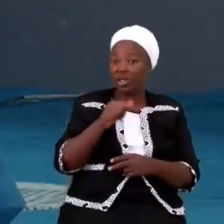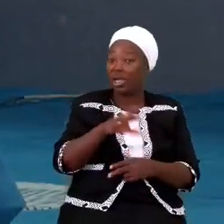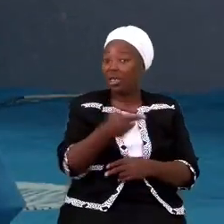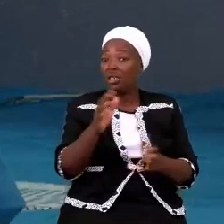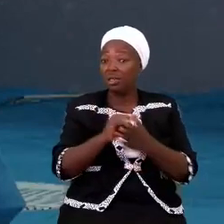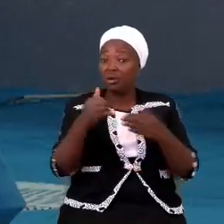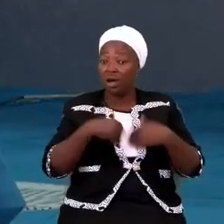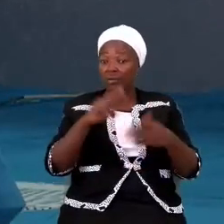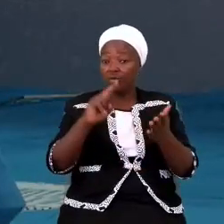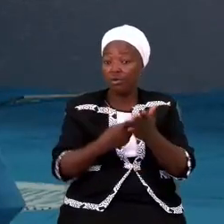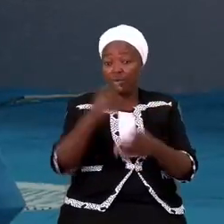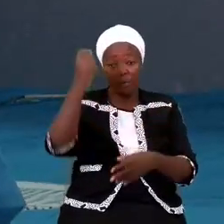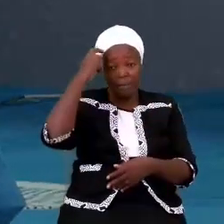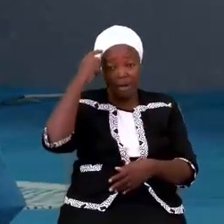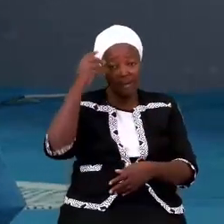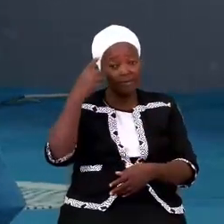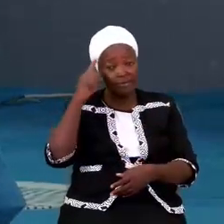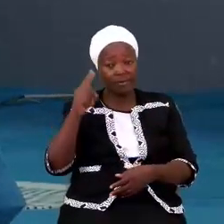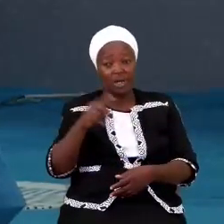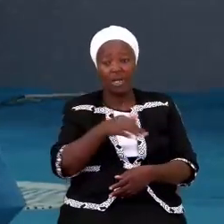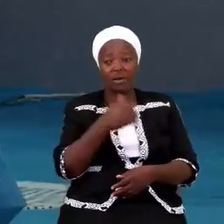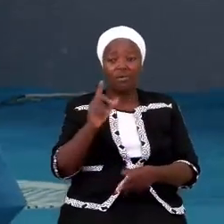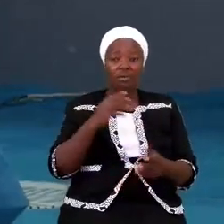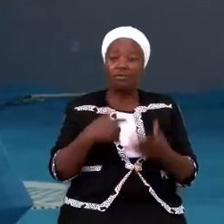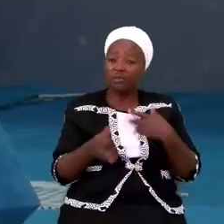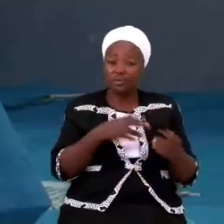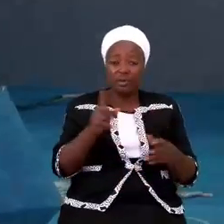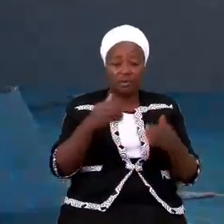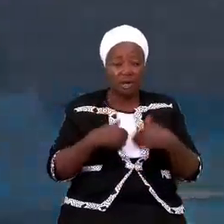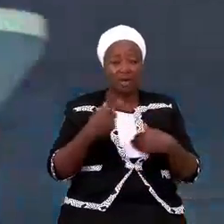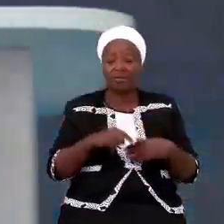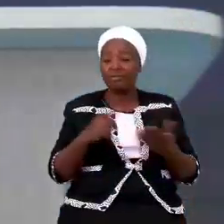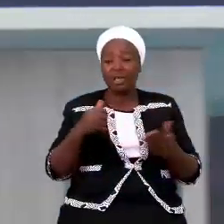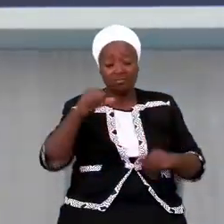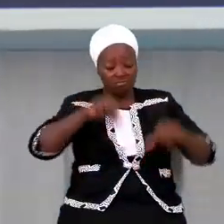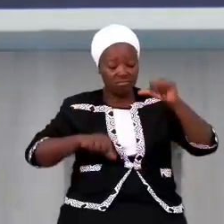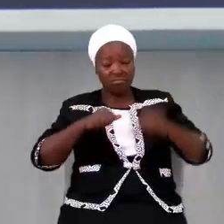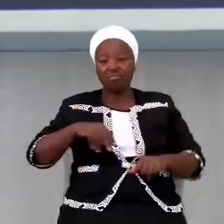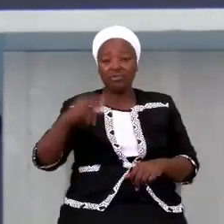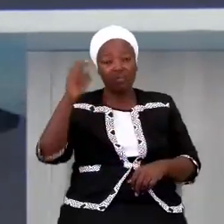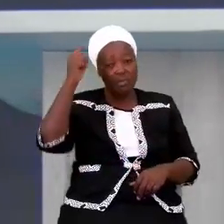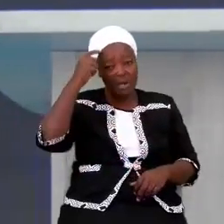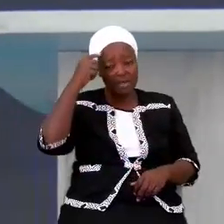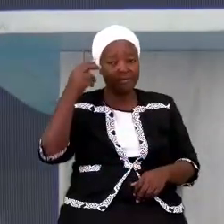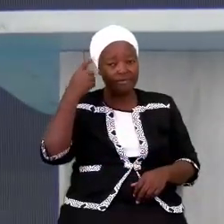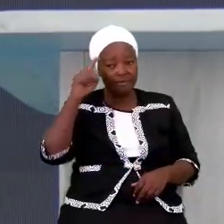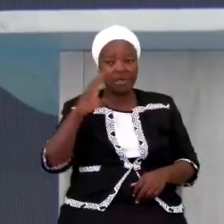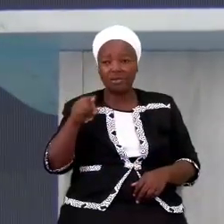you cannot do heartily, and you cannot do it publicly for everybody to